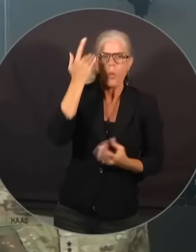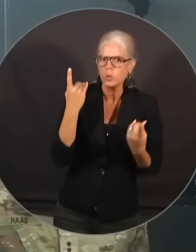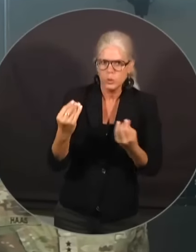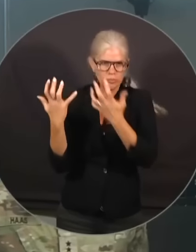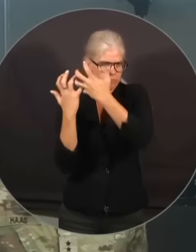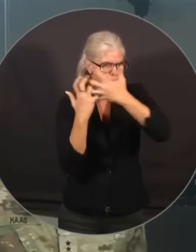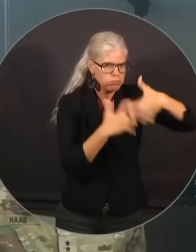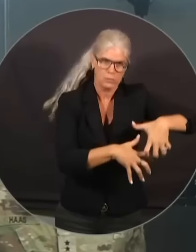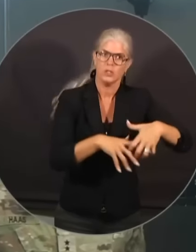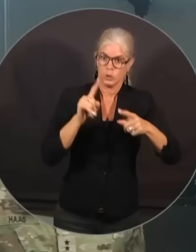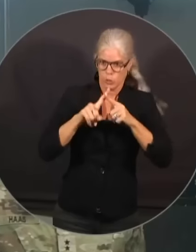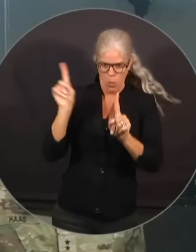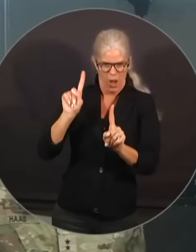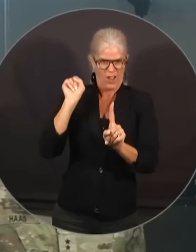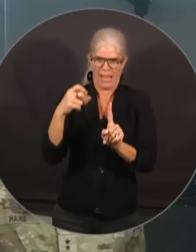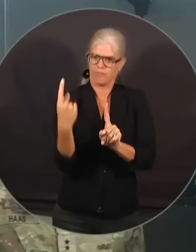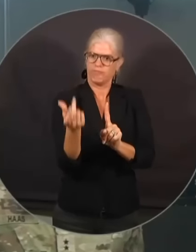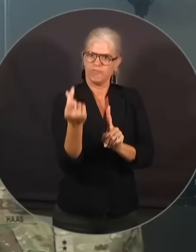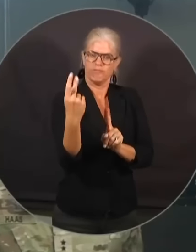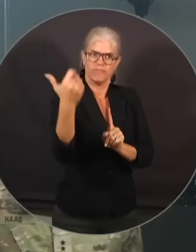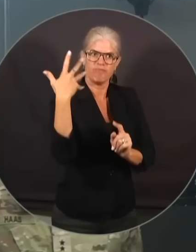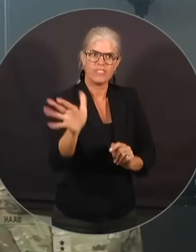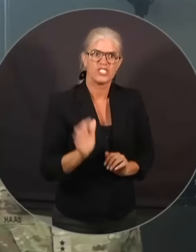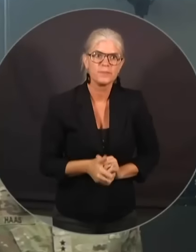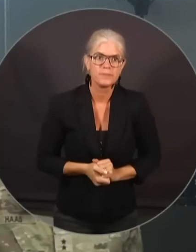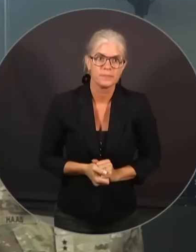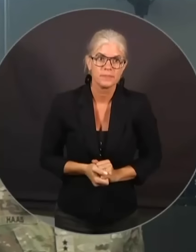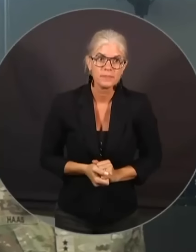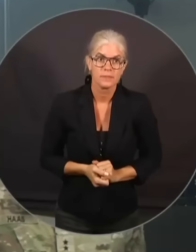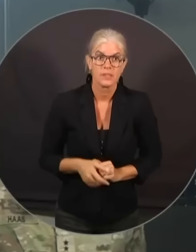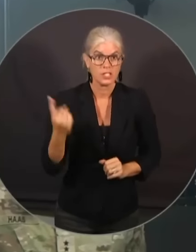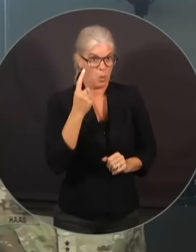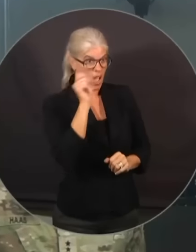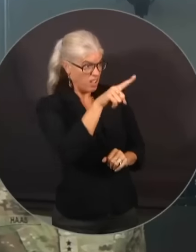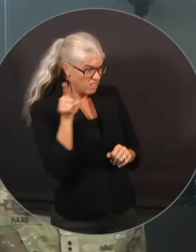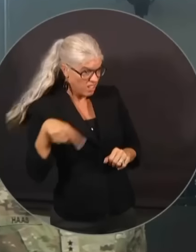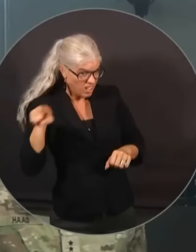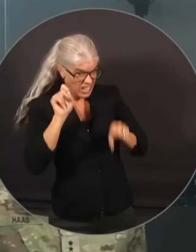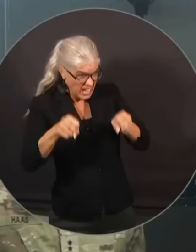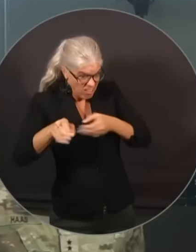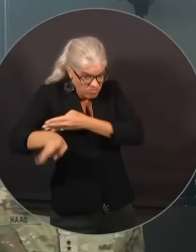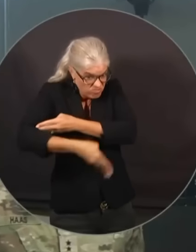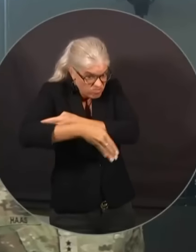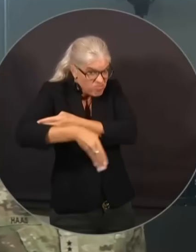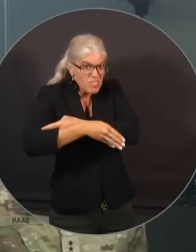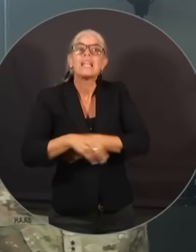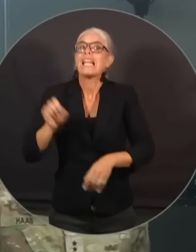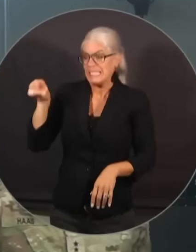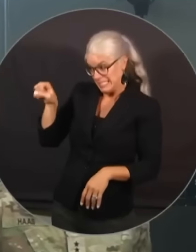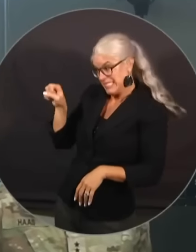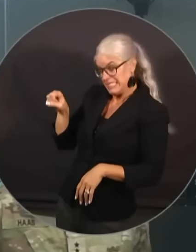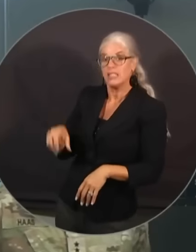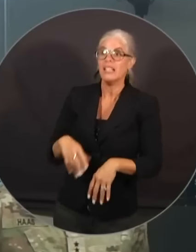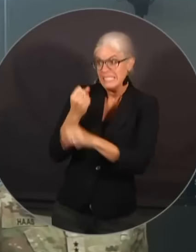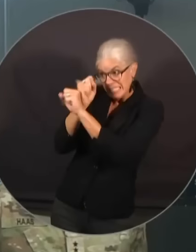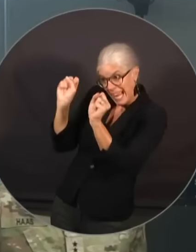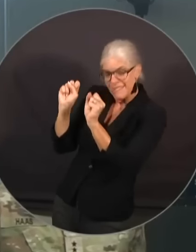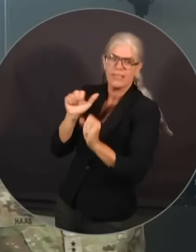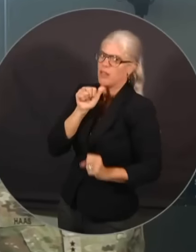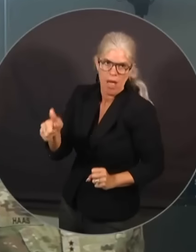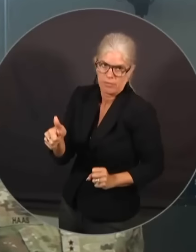need to be. Do these teams have the opportunity to work at night? 100%. Is it safe to do so? Absolutely not.